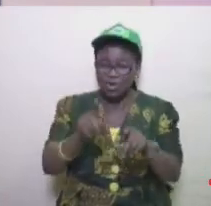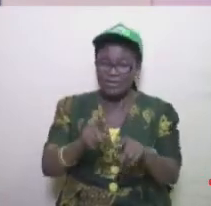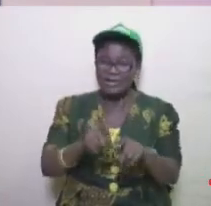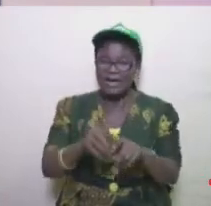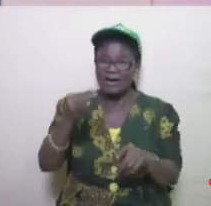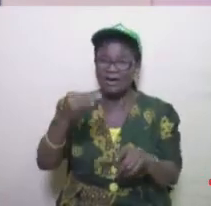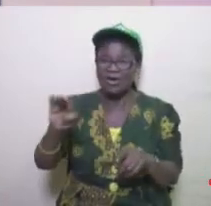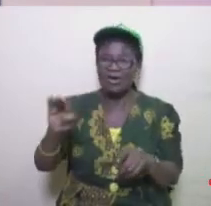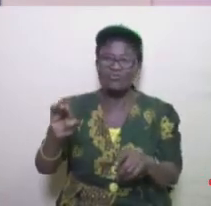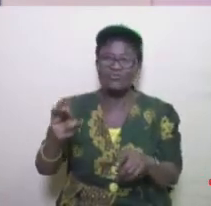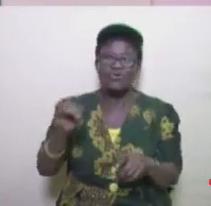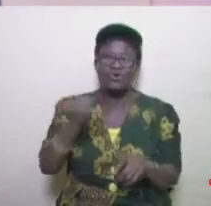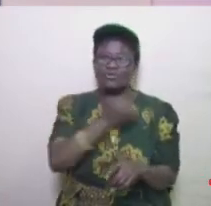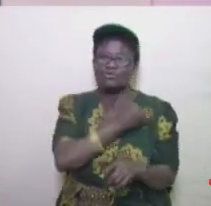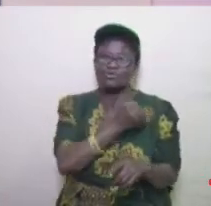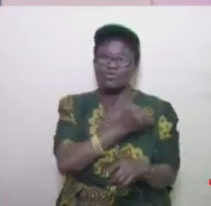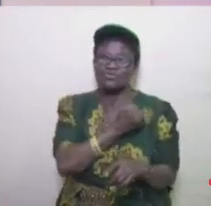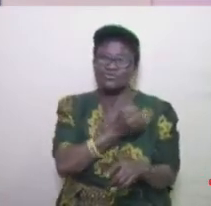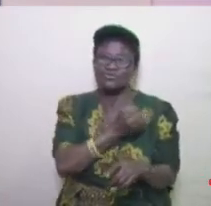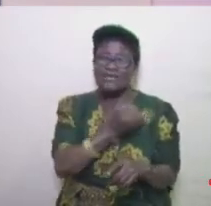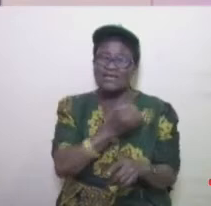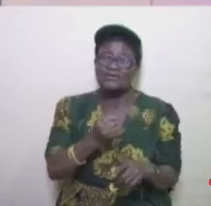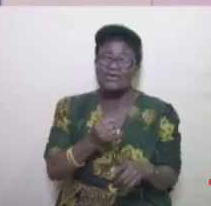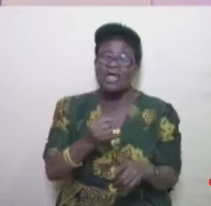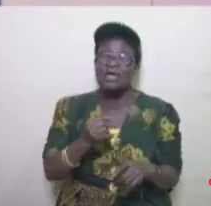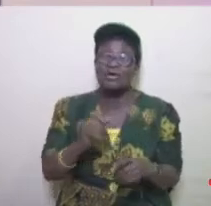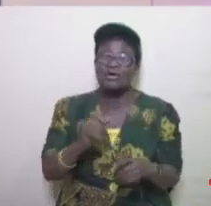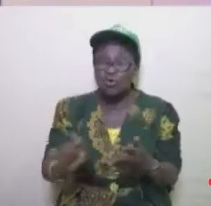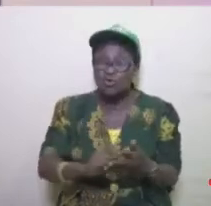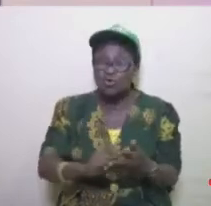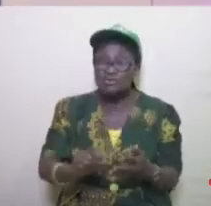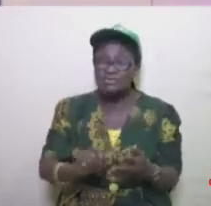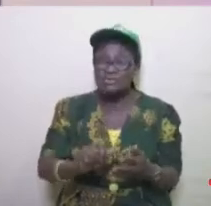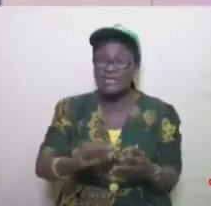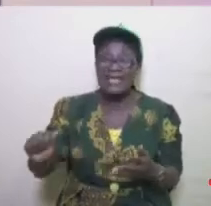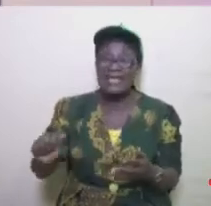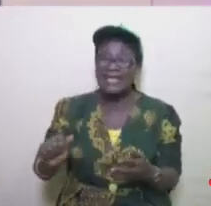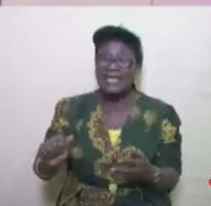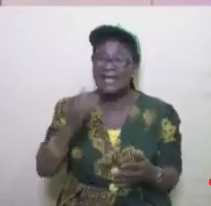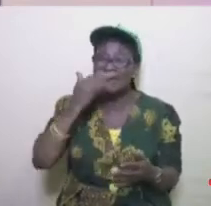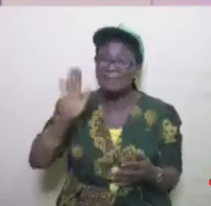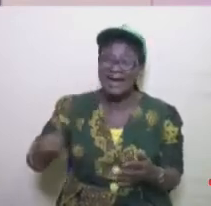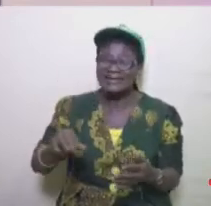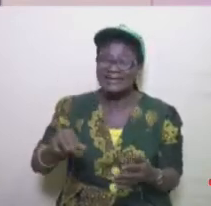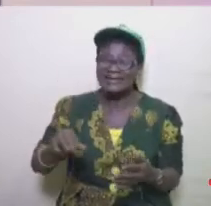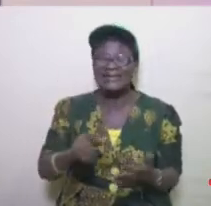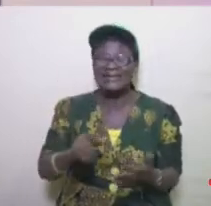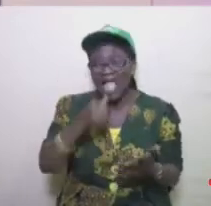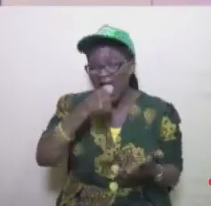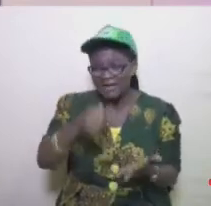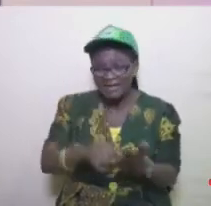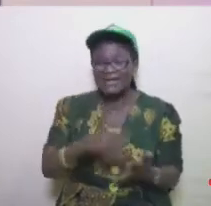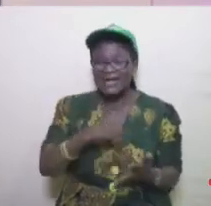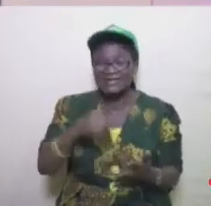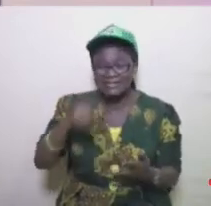letter. And they said, our father before he died